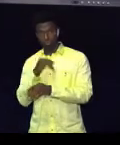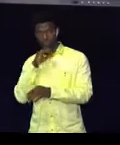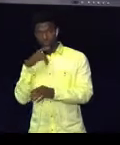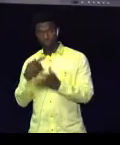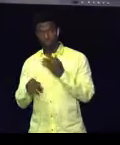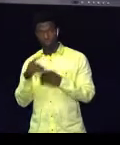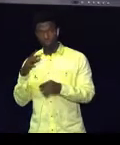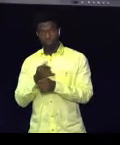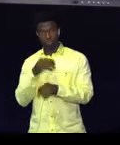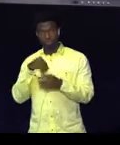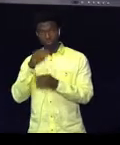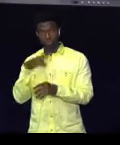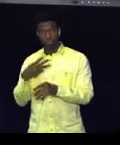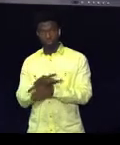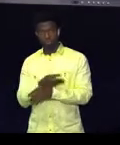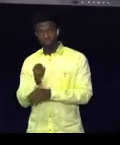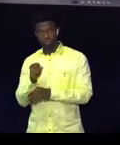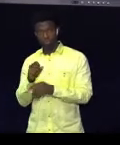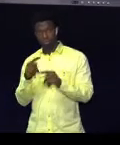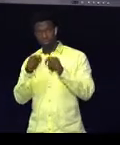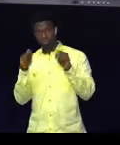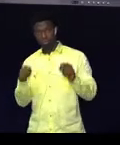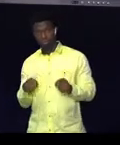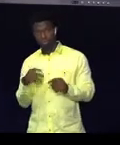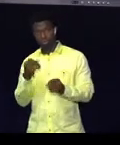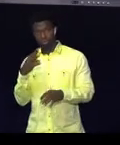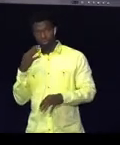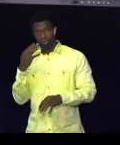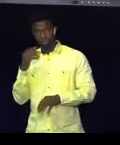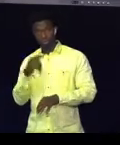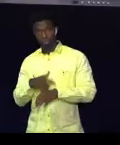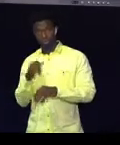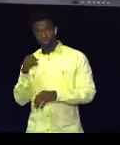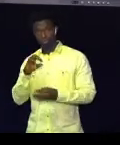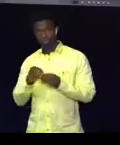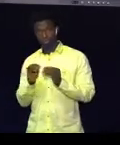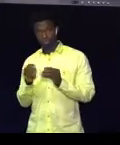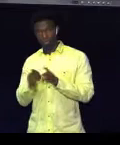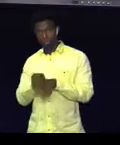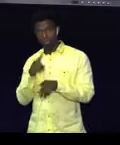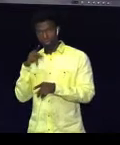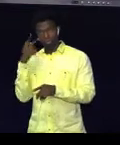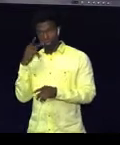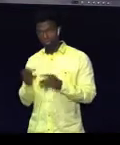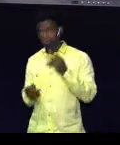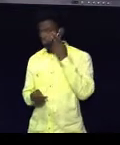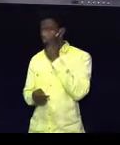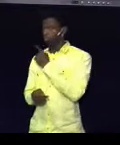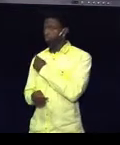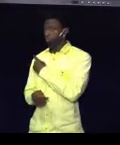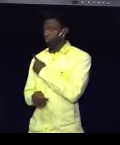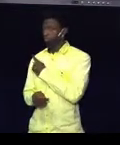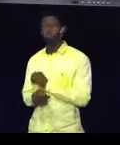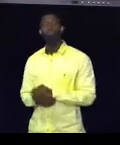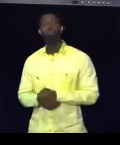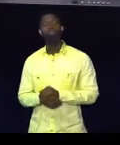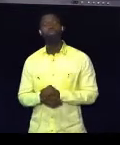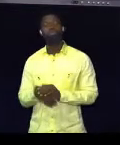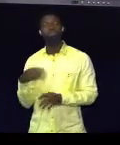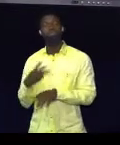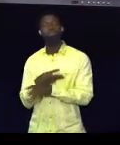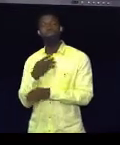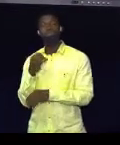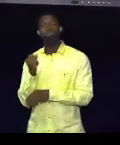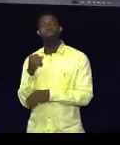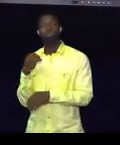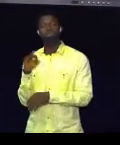multiple is what you get in your multiplications table. Many times of a number, as you will say. Now, here are some